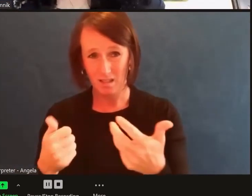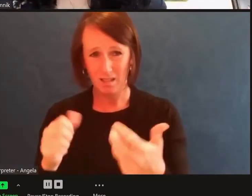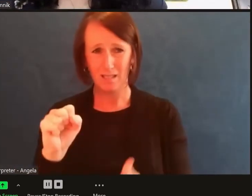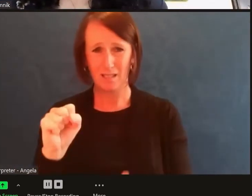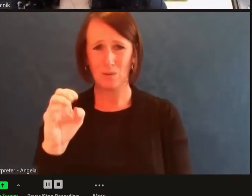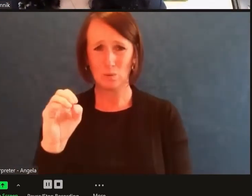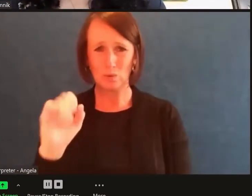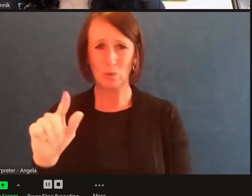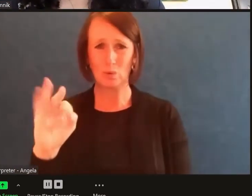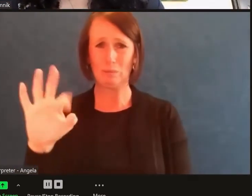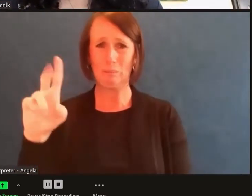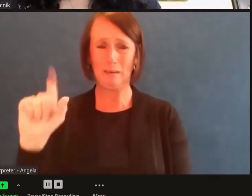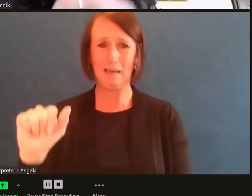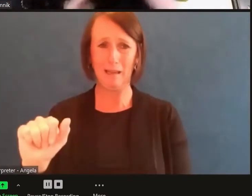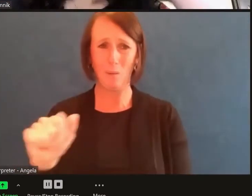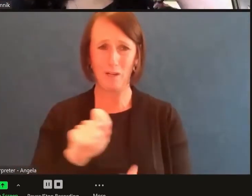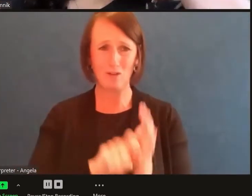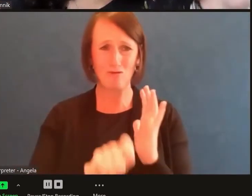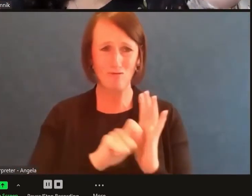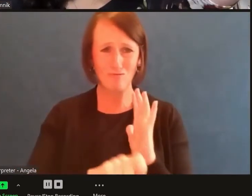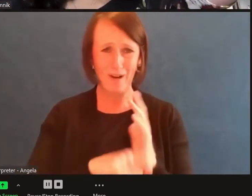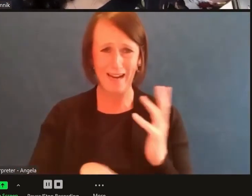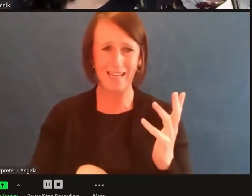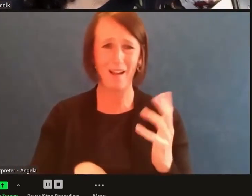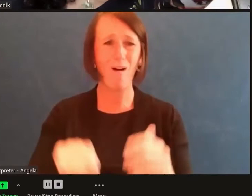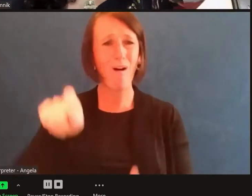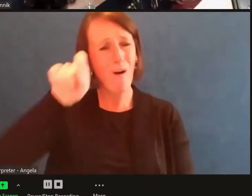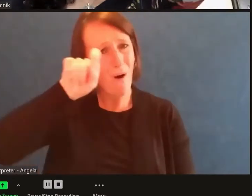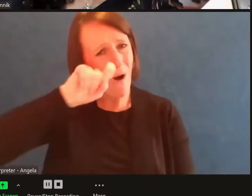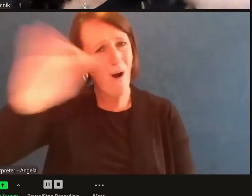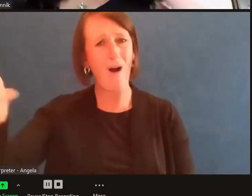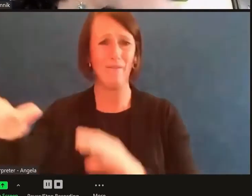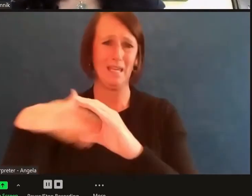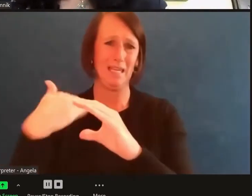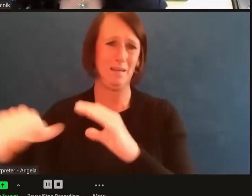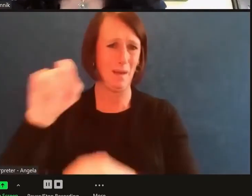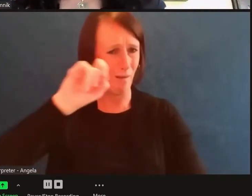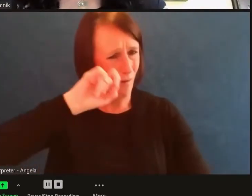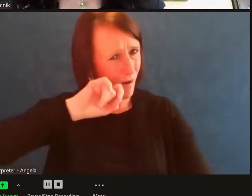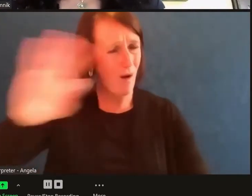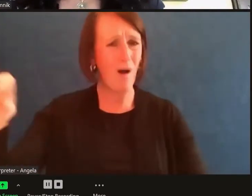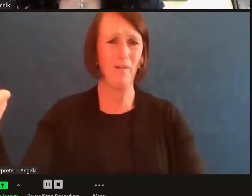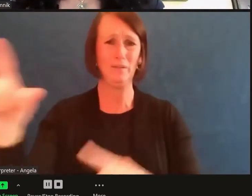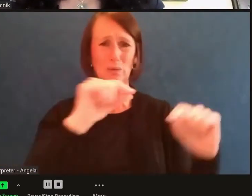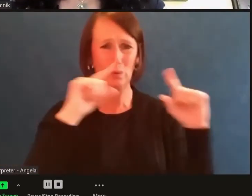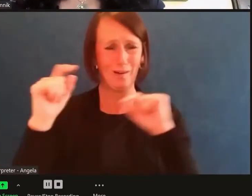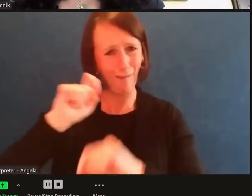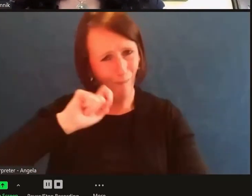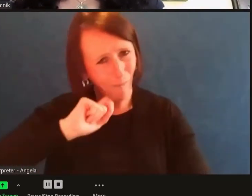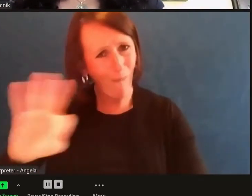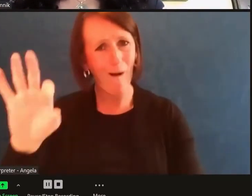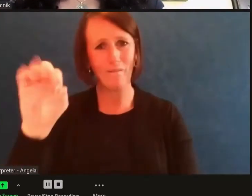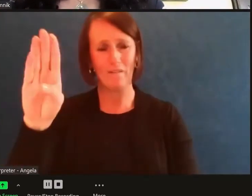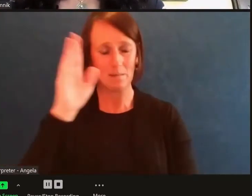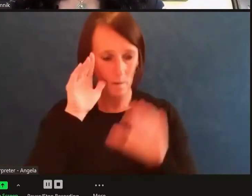media. God, when you're writing, when you're doing things, turn off your email, turn off your Twitter, turn off everything and just focus on the